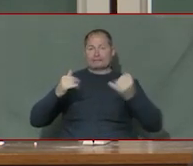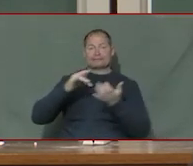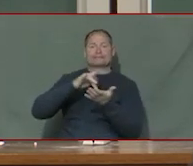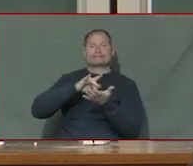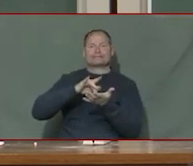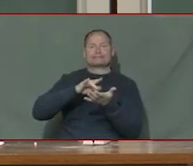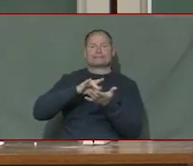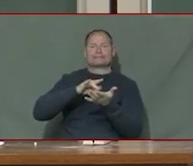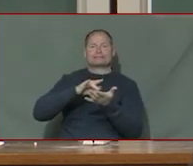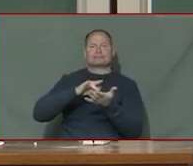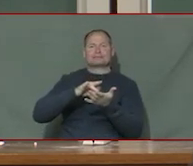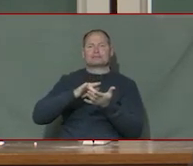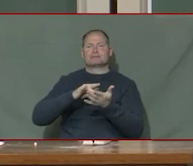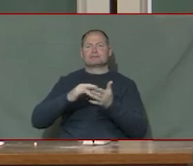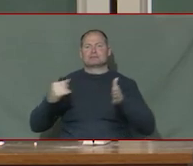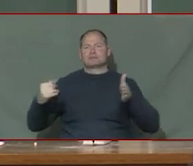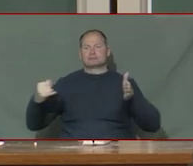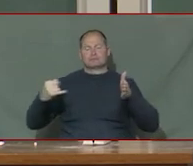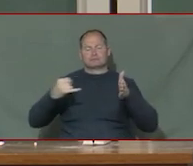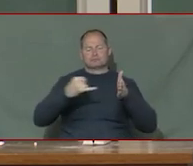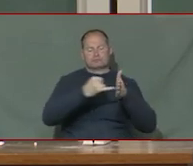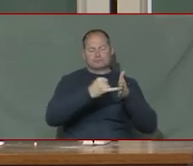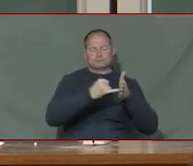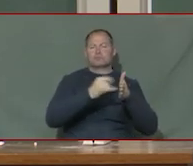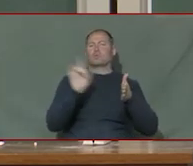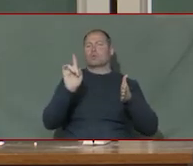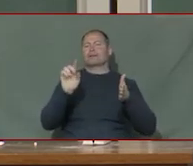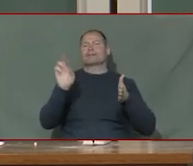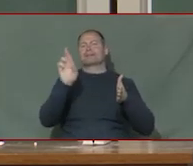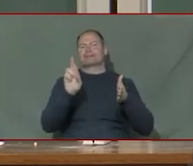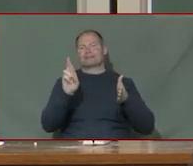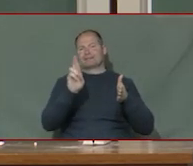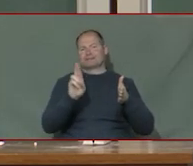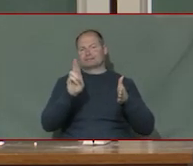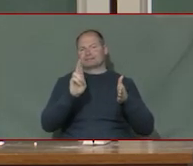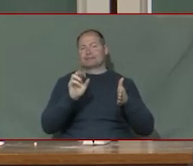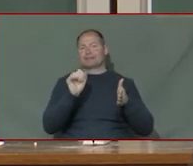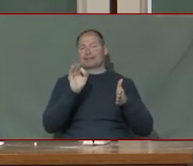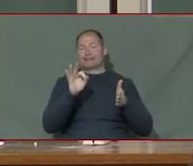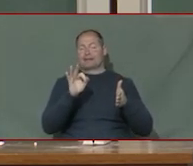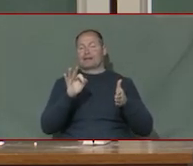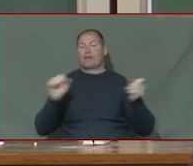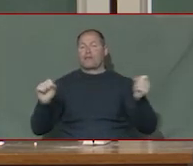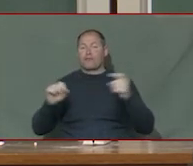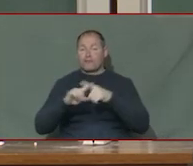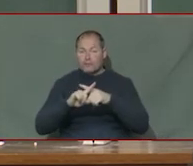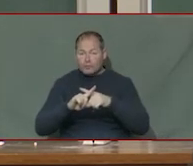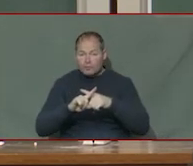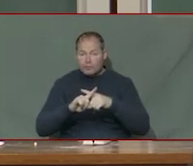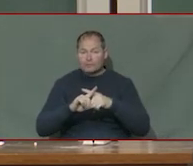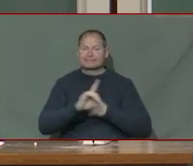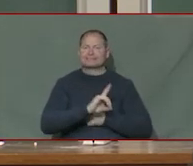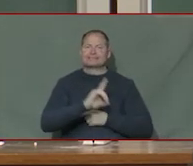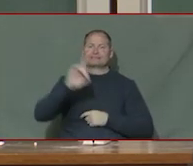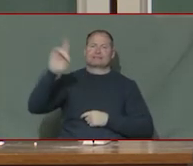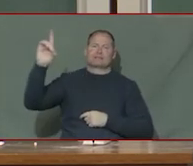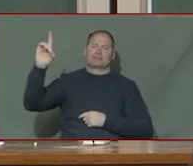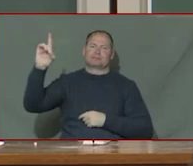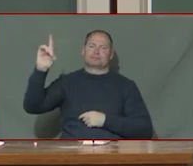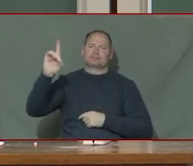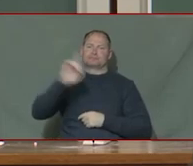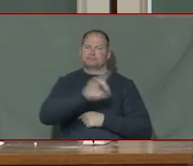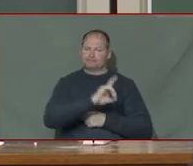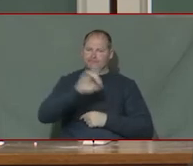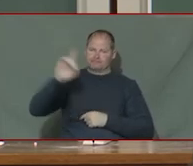to the circumference? A radius. If it goes through the center of the circle, it is a diameter. If